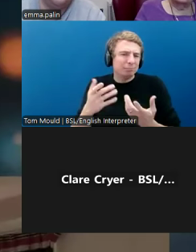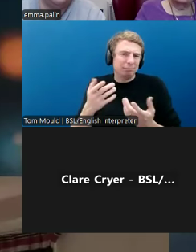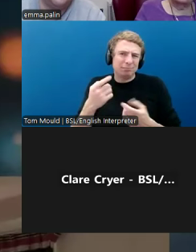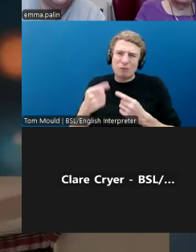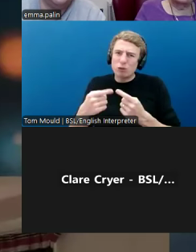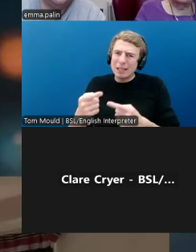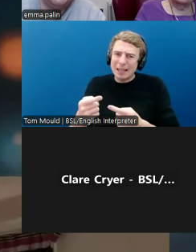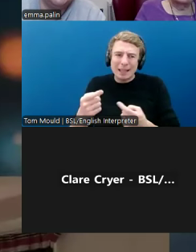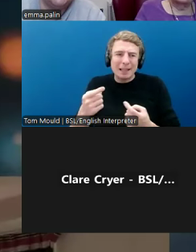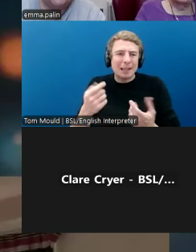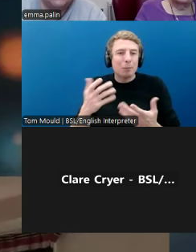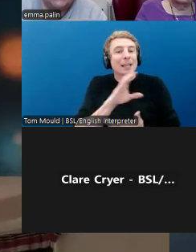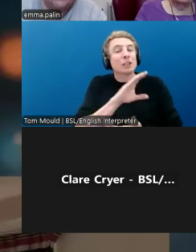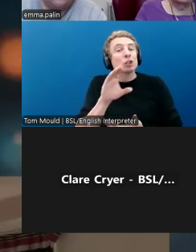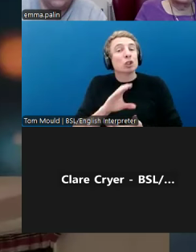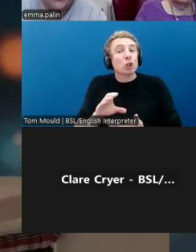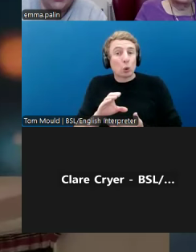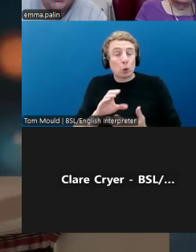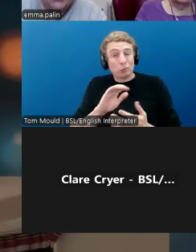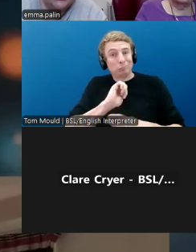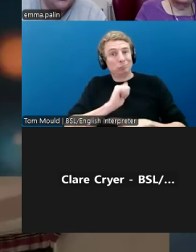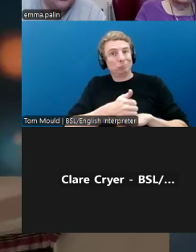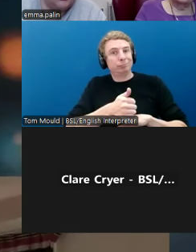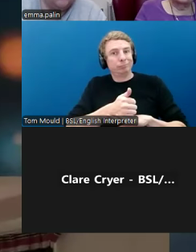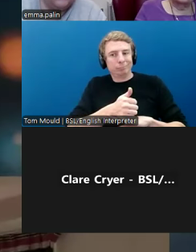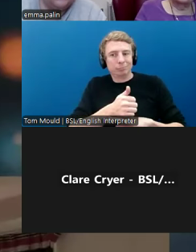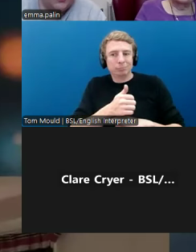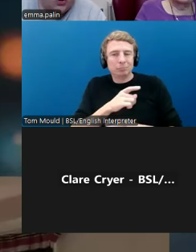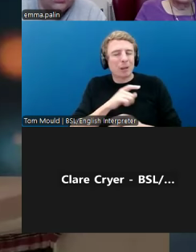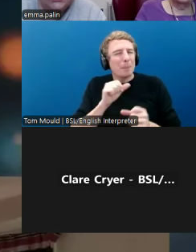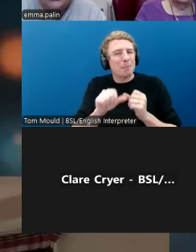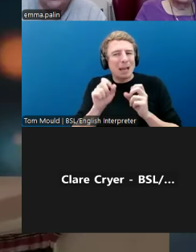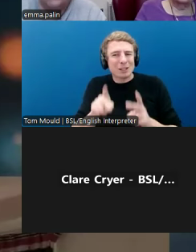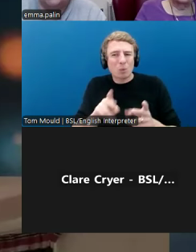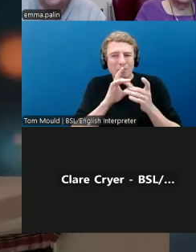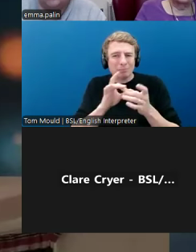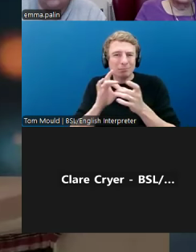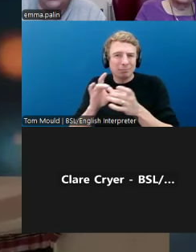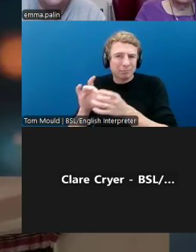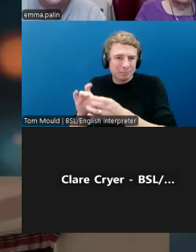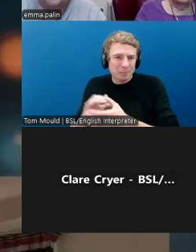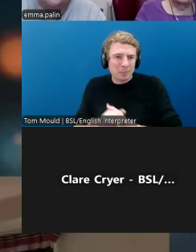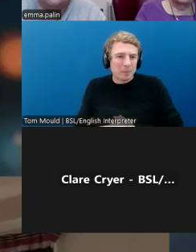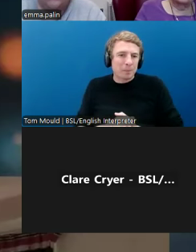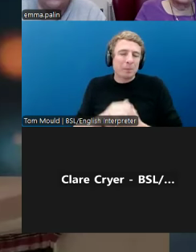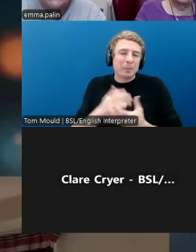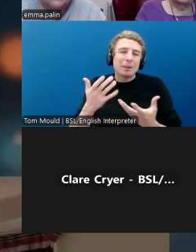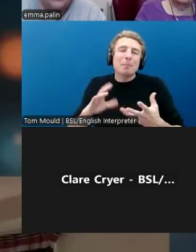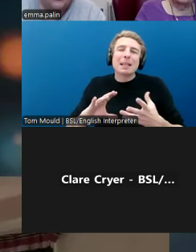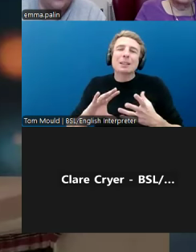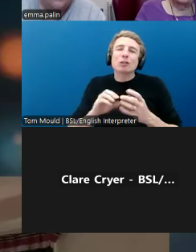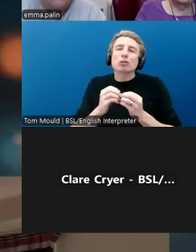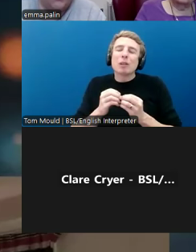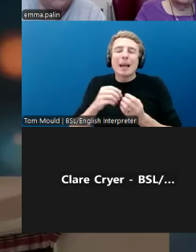people involved as possible in these sessions in different locations. We used porcelain to create small plates with